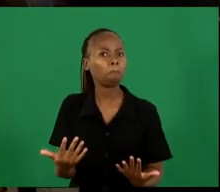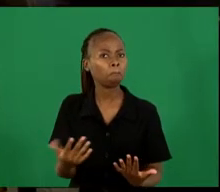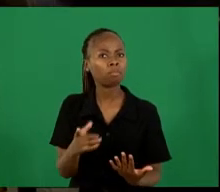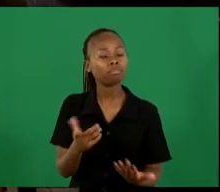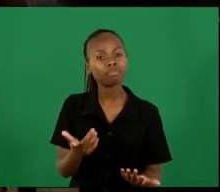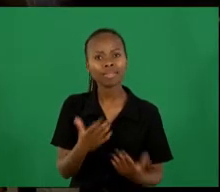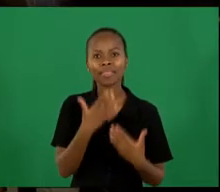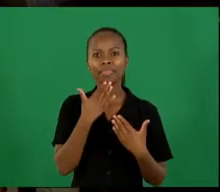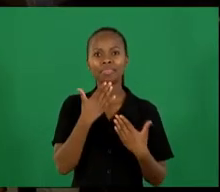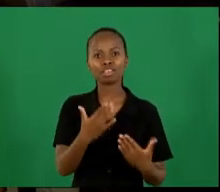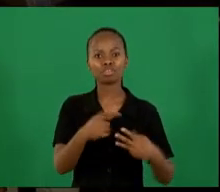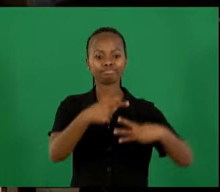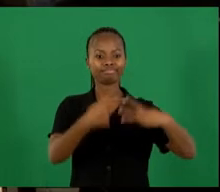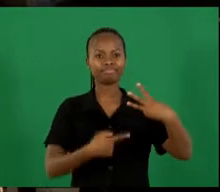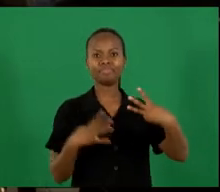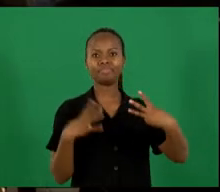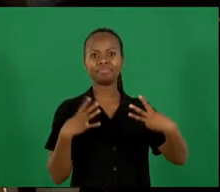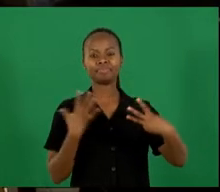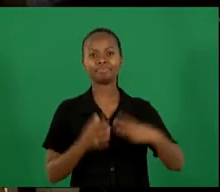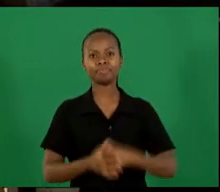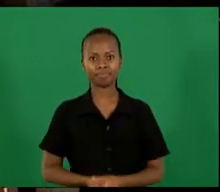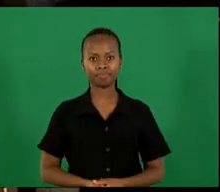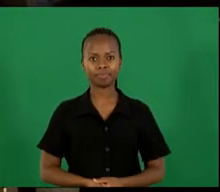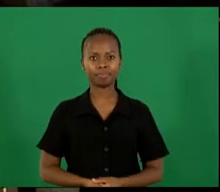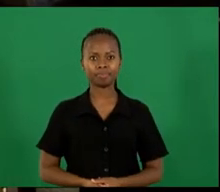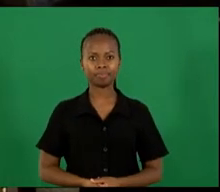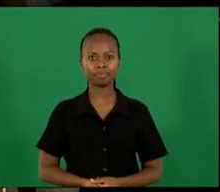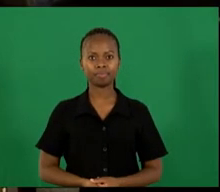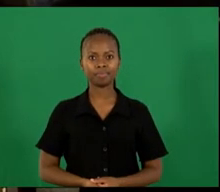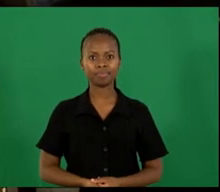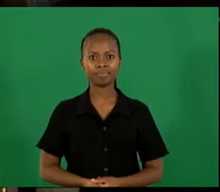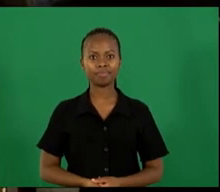Thank you, Governor. Those are all the questions for now.